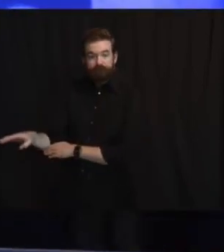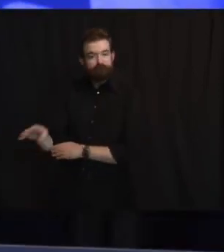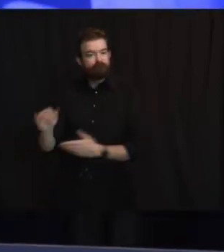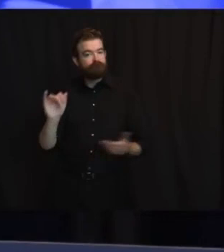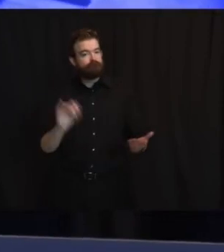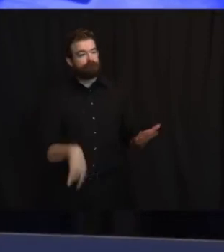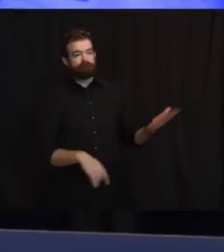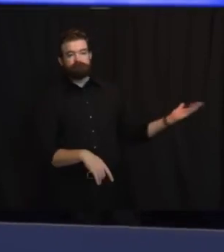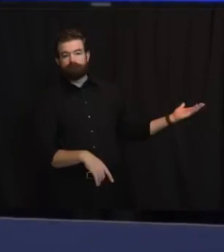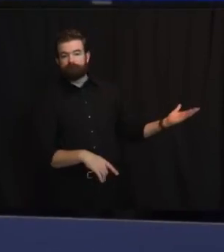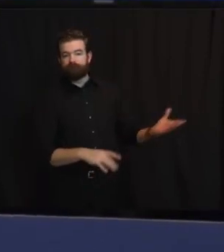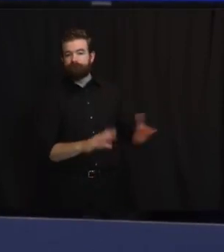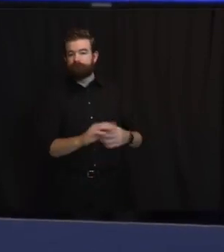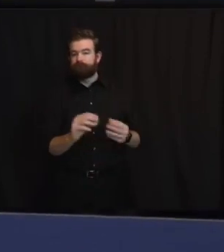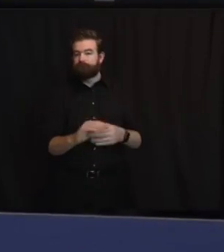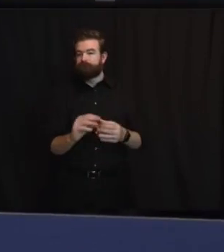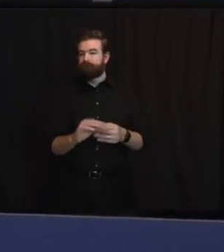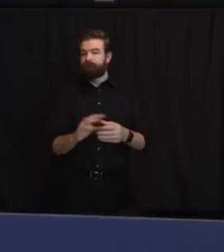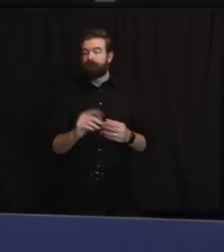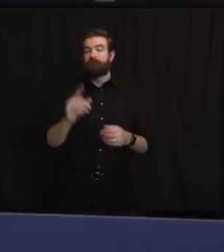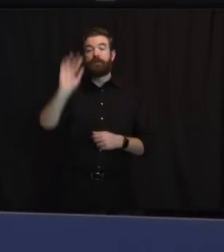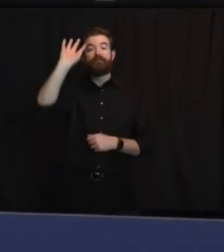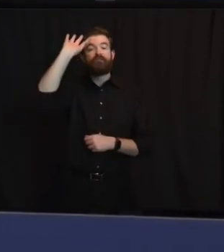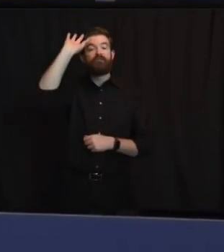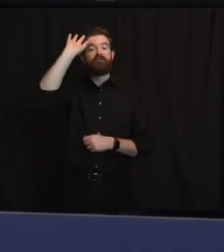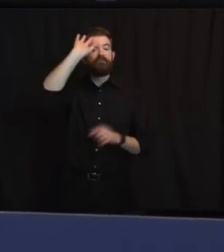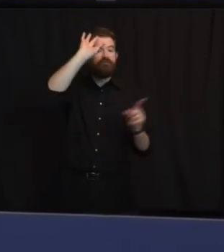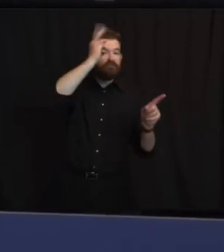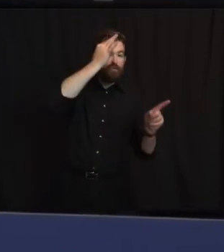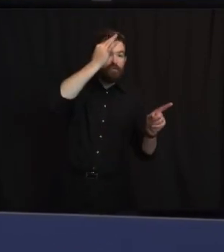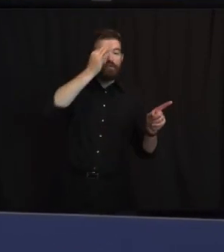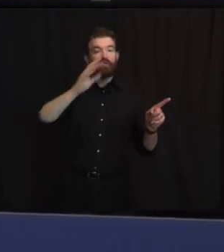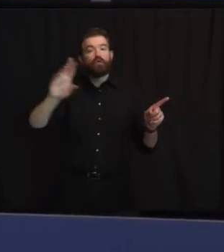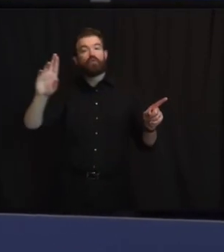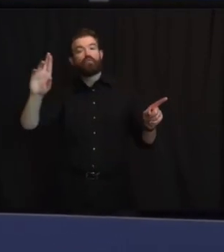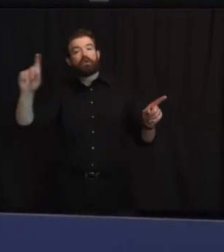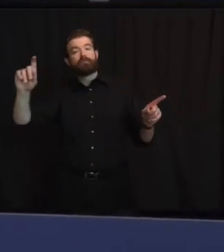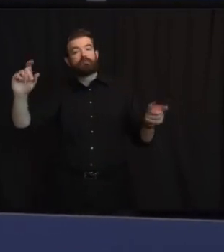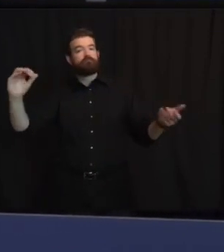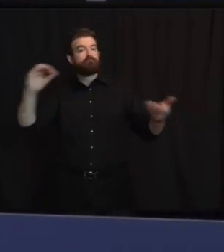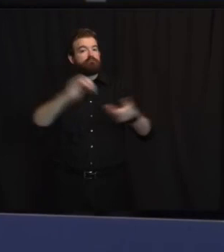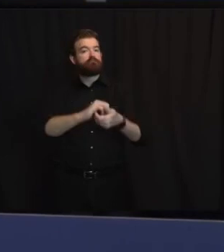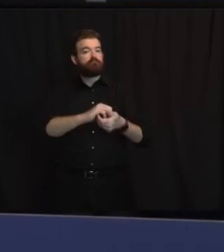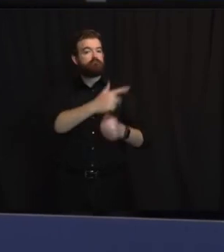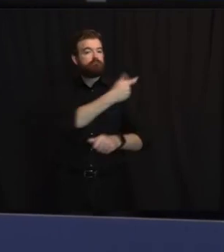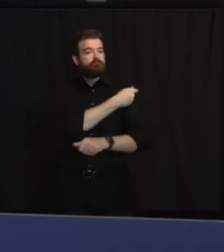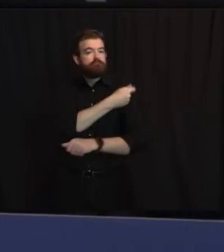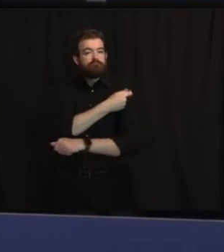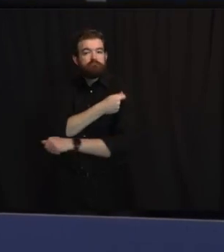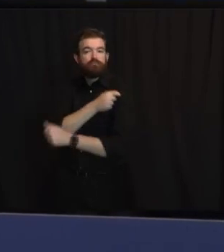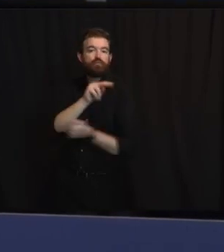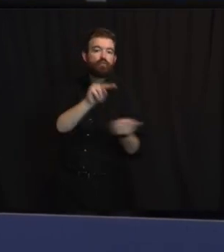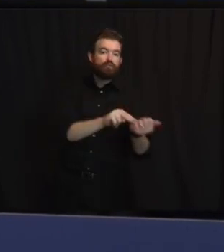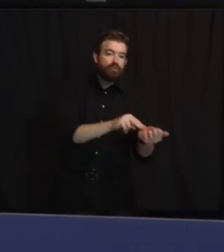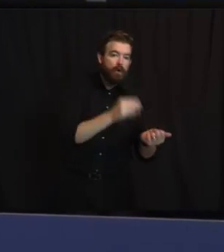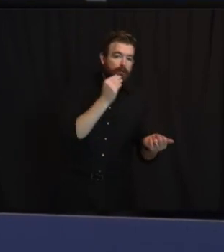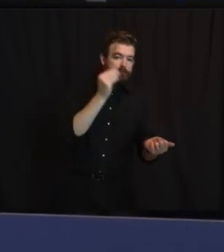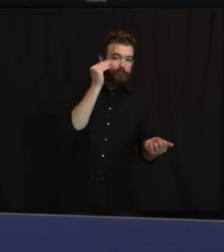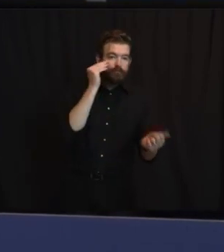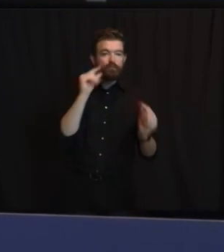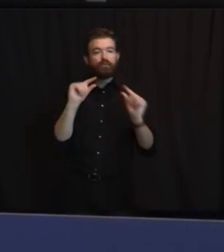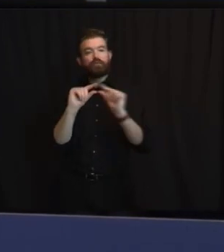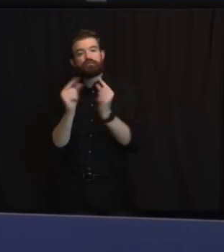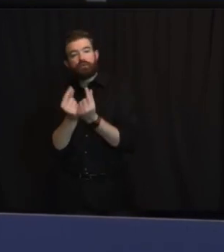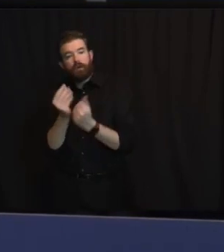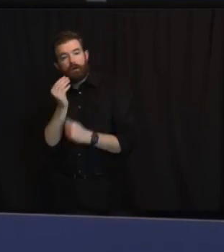Partnership Program for long-term care facilities. We are now in the maintenance phase to ensure access to vaccines for new residents